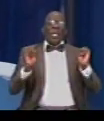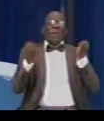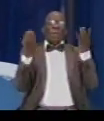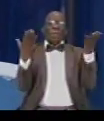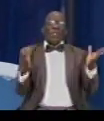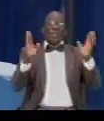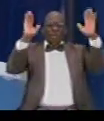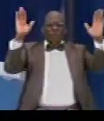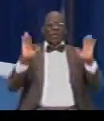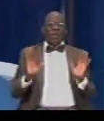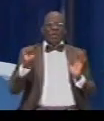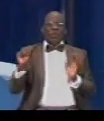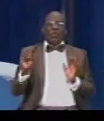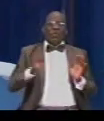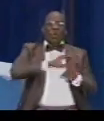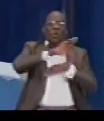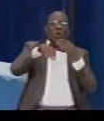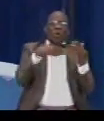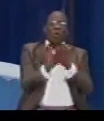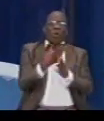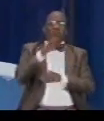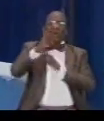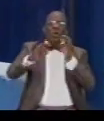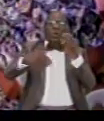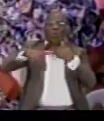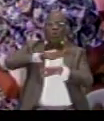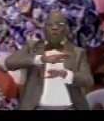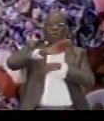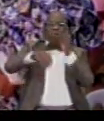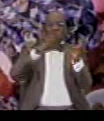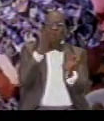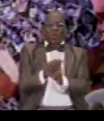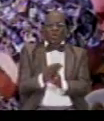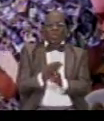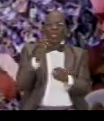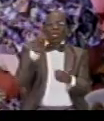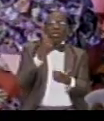miracles all over the world in Jesus' name.